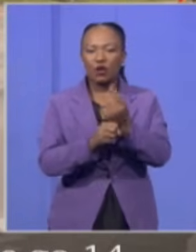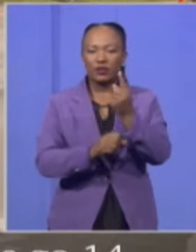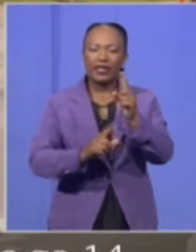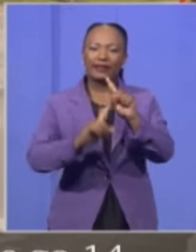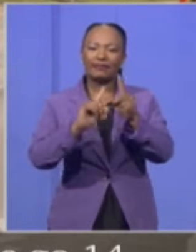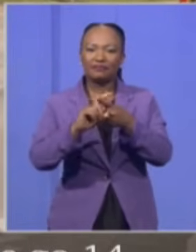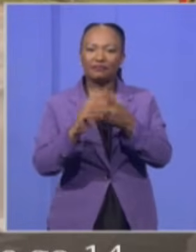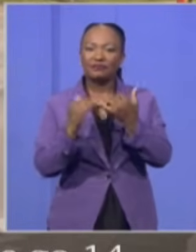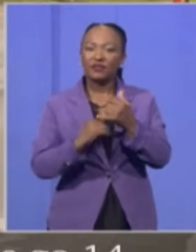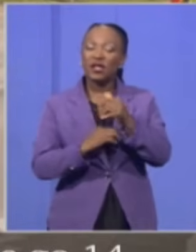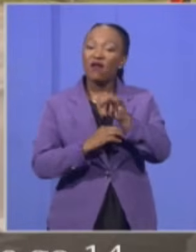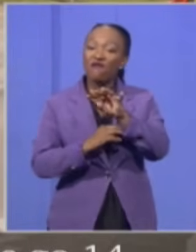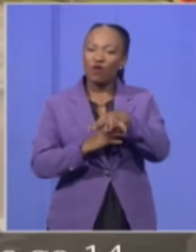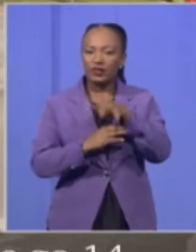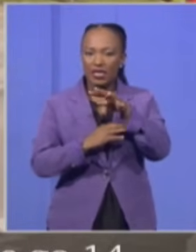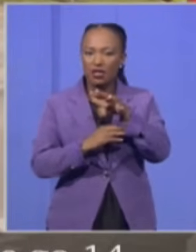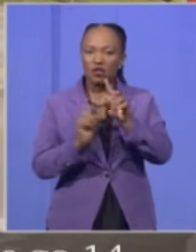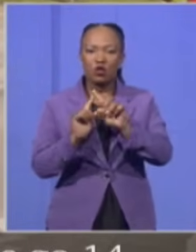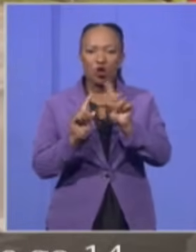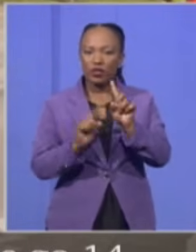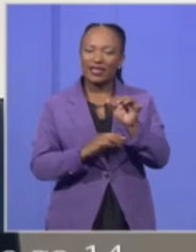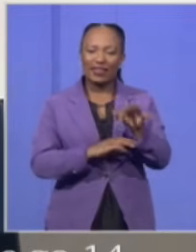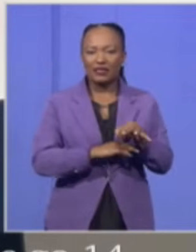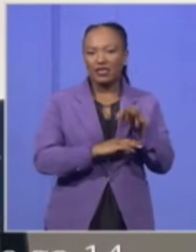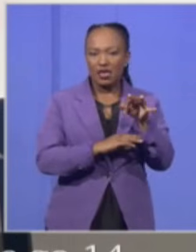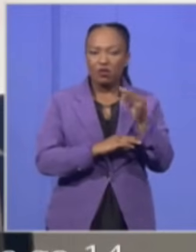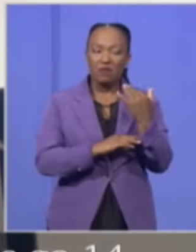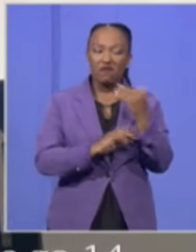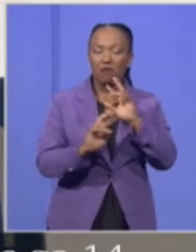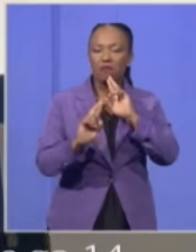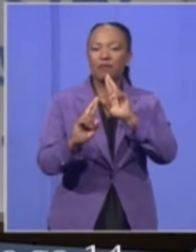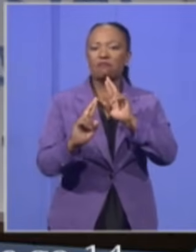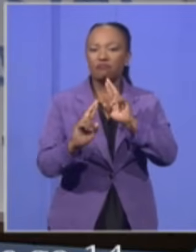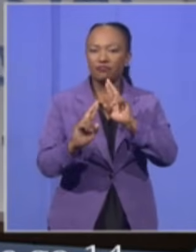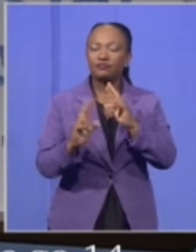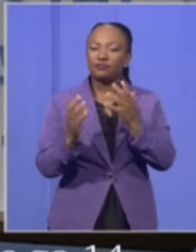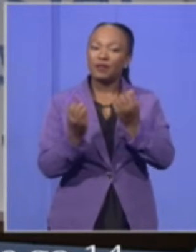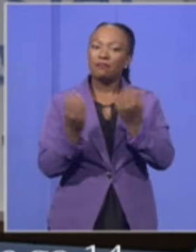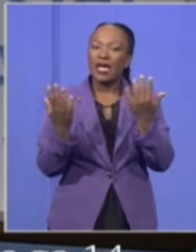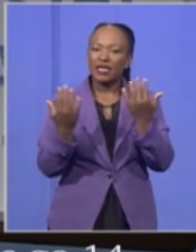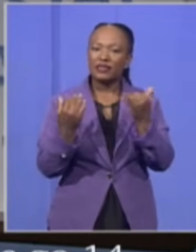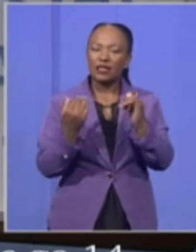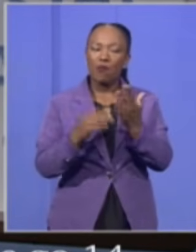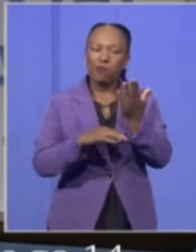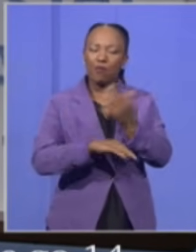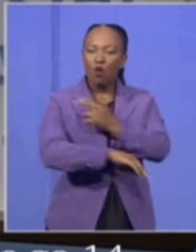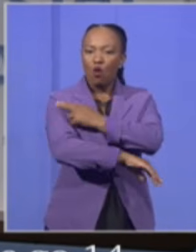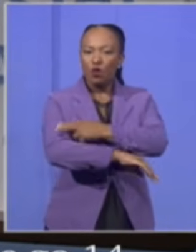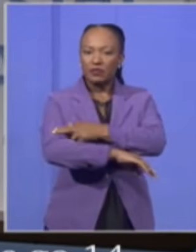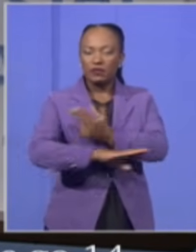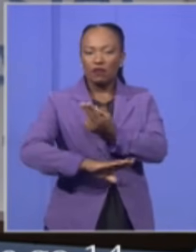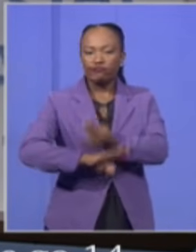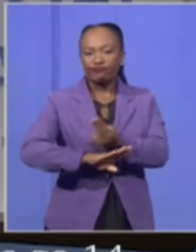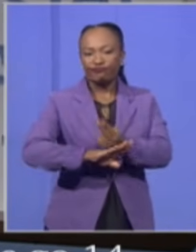hlatlogetše go 14 e se go 13 bjalo ka go begilwe pejana. Ba mmalwa ba sa bakwa le badimo maokelong.